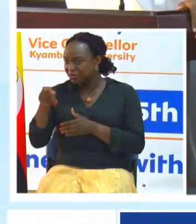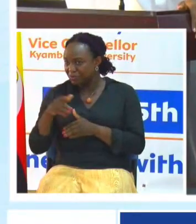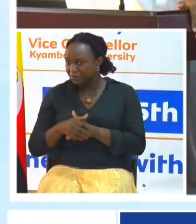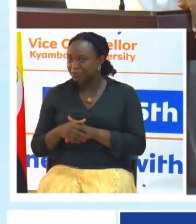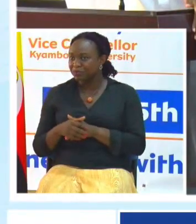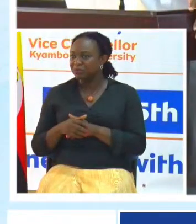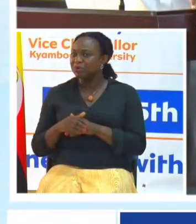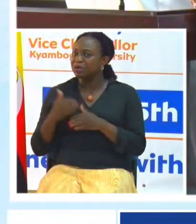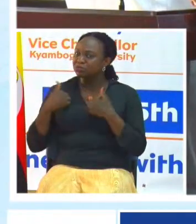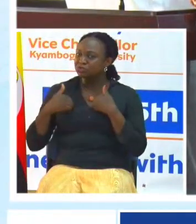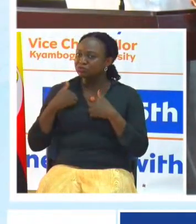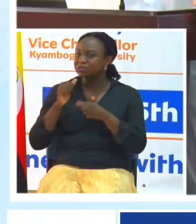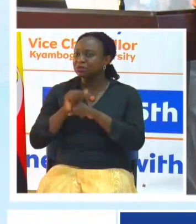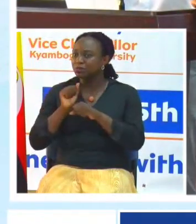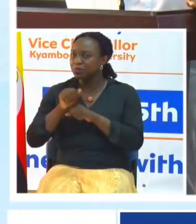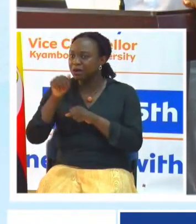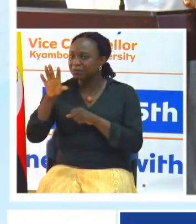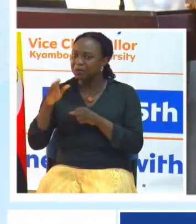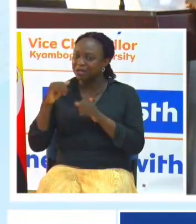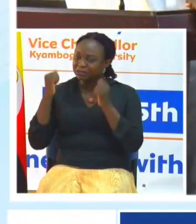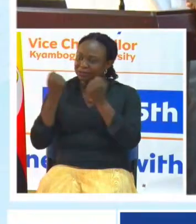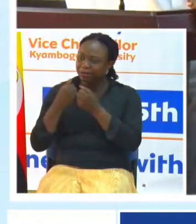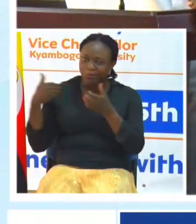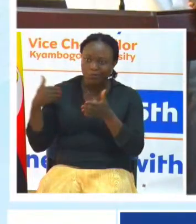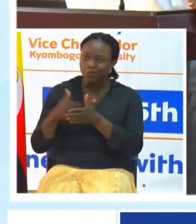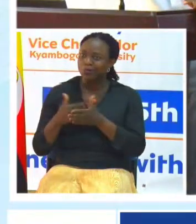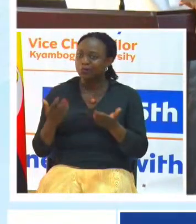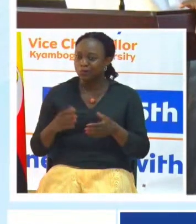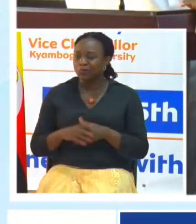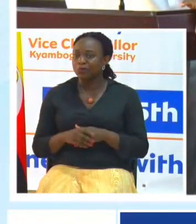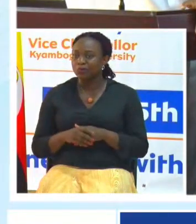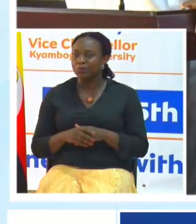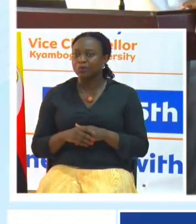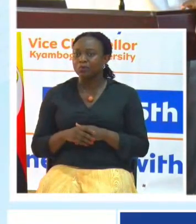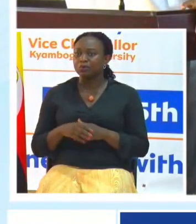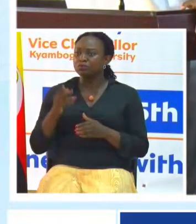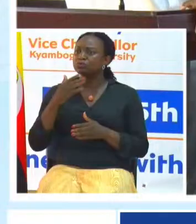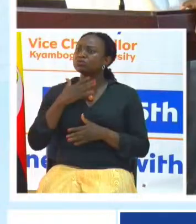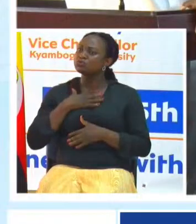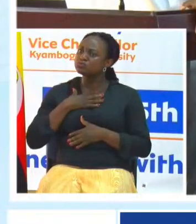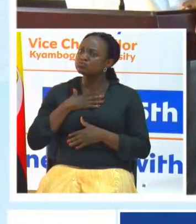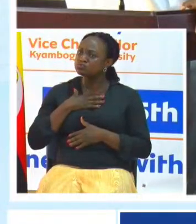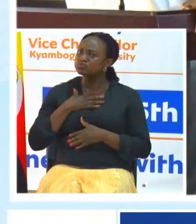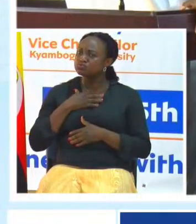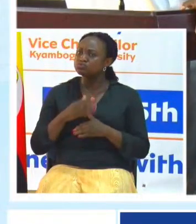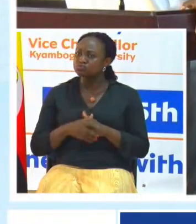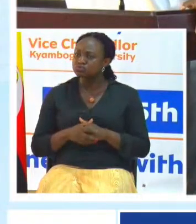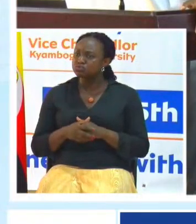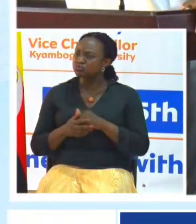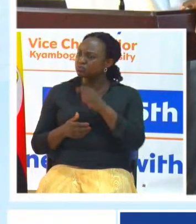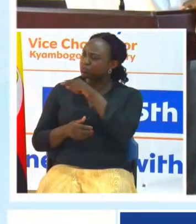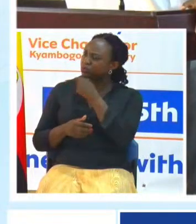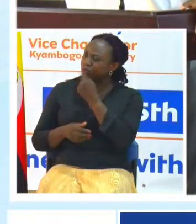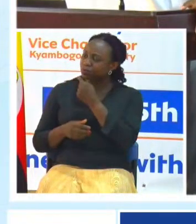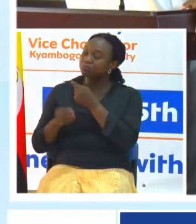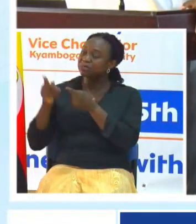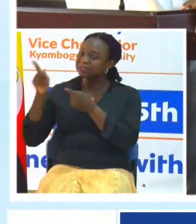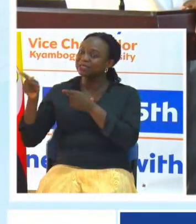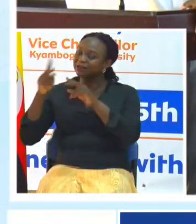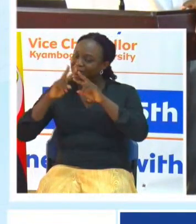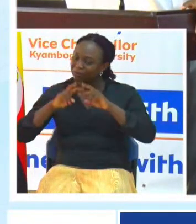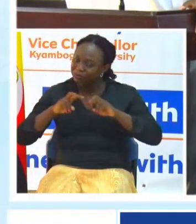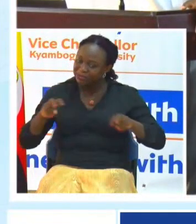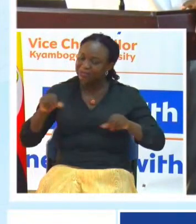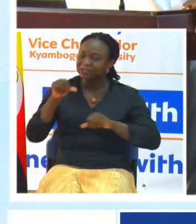how I admire the work that you've done here at Kyambogo for a long time, you'll definitely be drawn to know who I am, because I've taken time to really